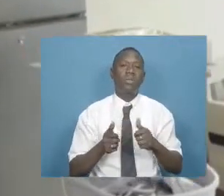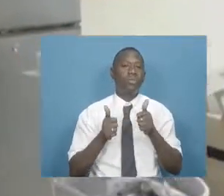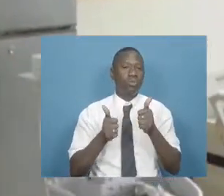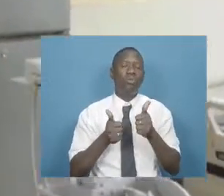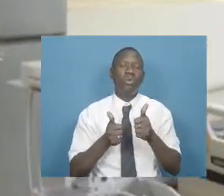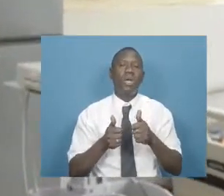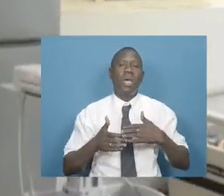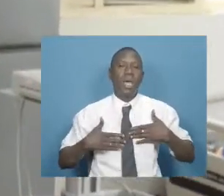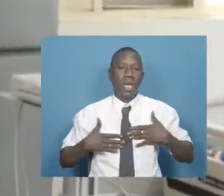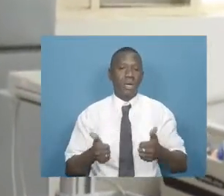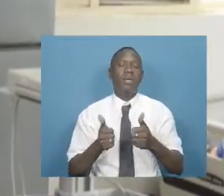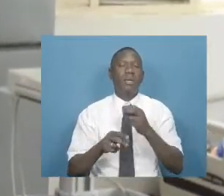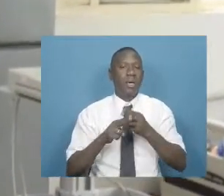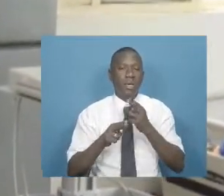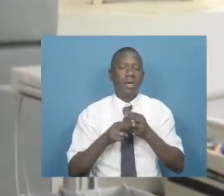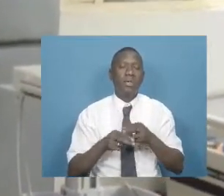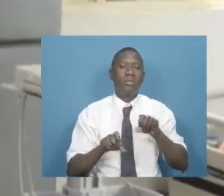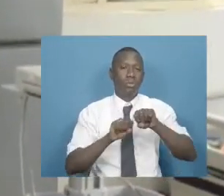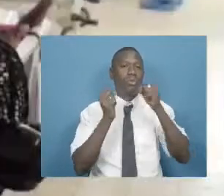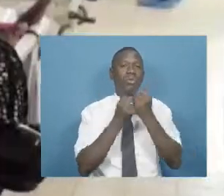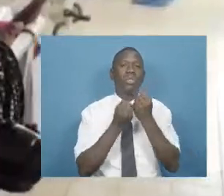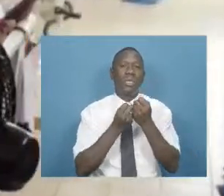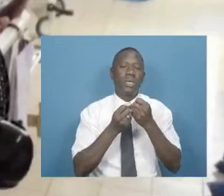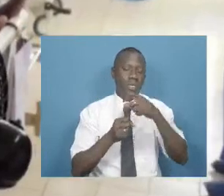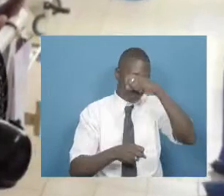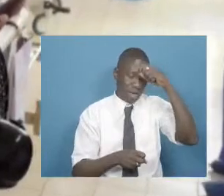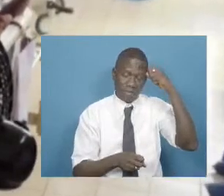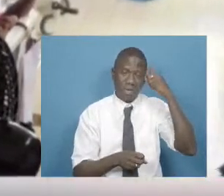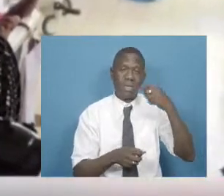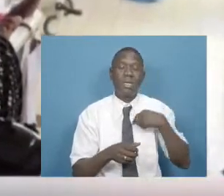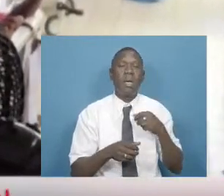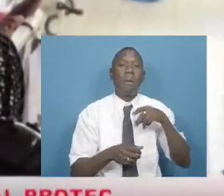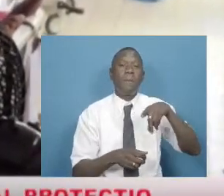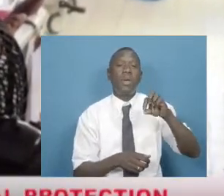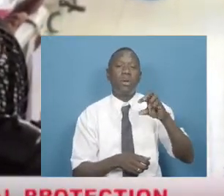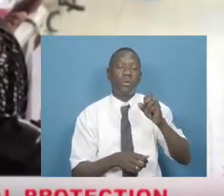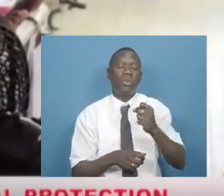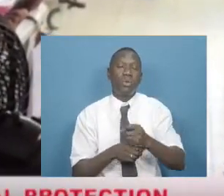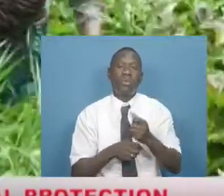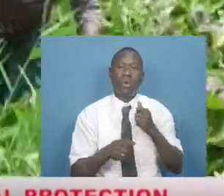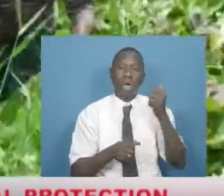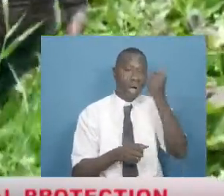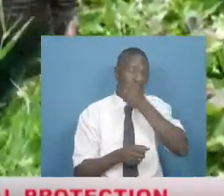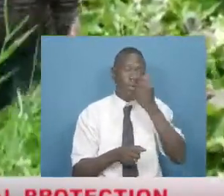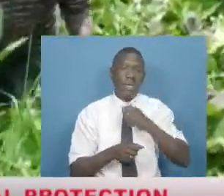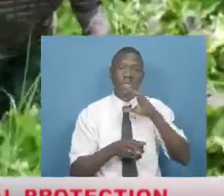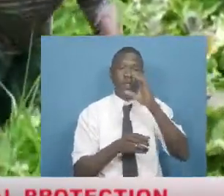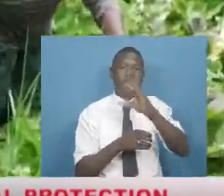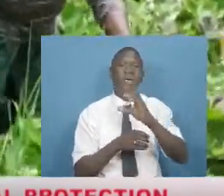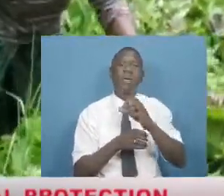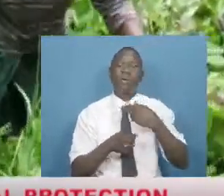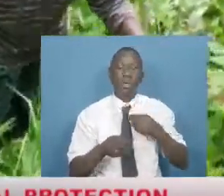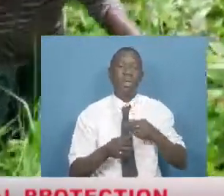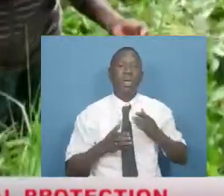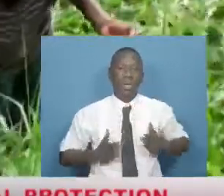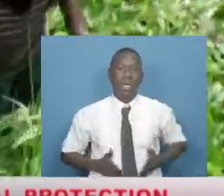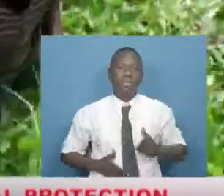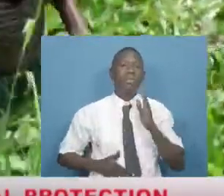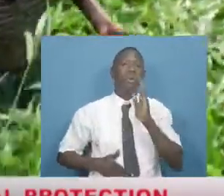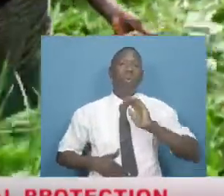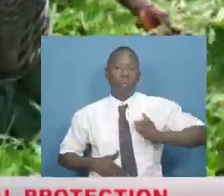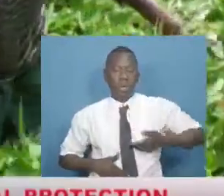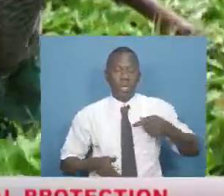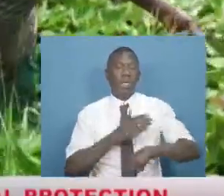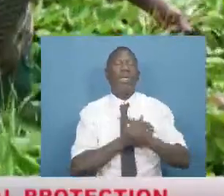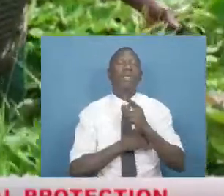and social protection services. The protocol to the African Charter on Human and People's Rights on the Rights of Women in Africa,